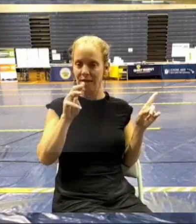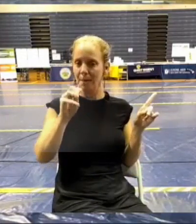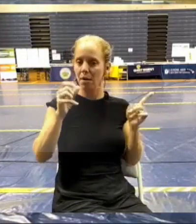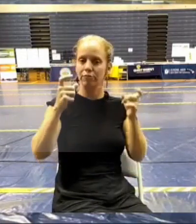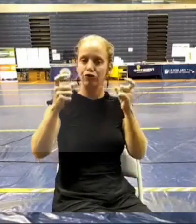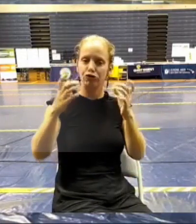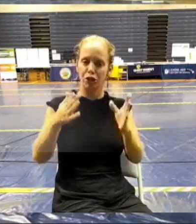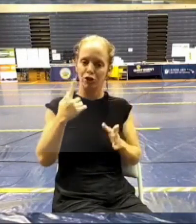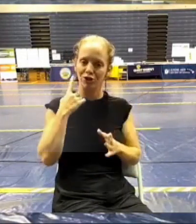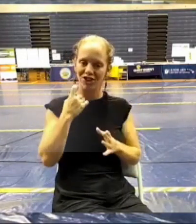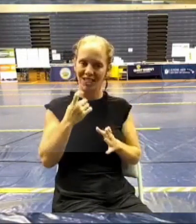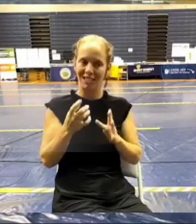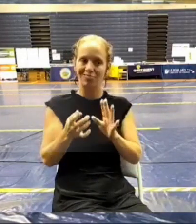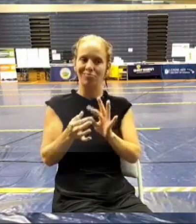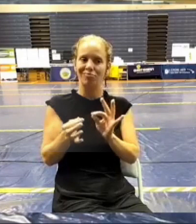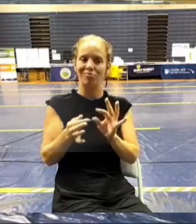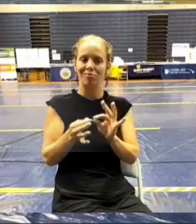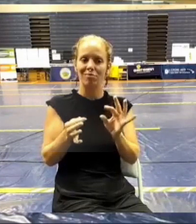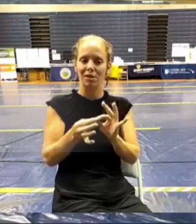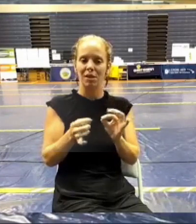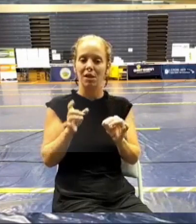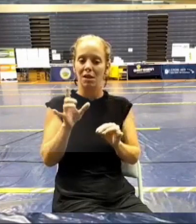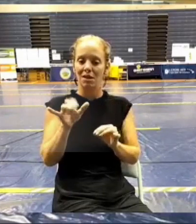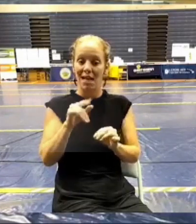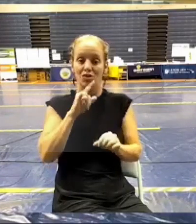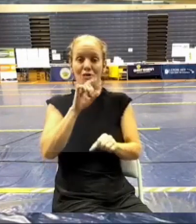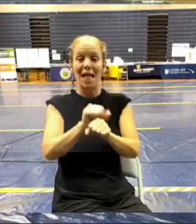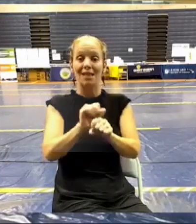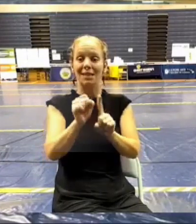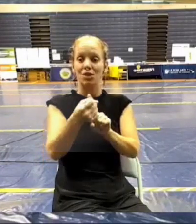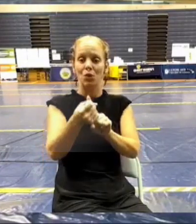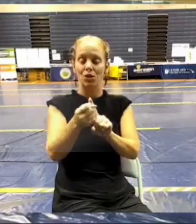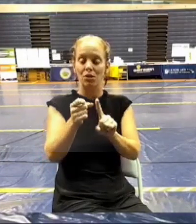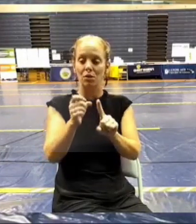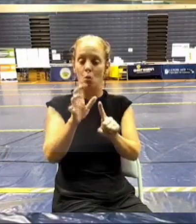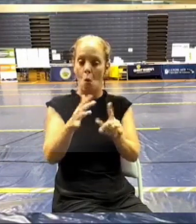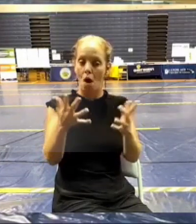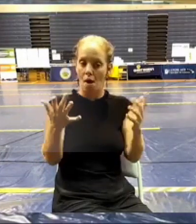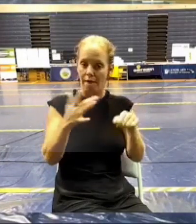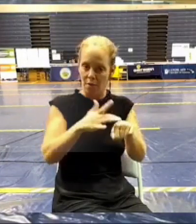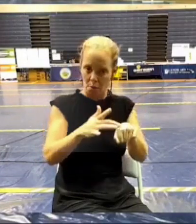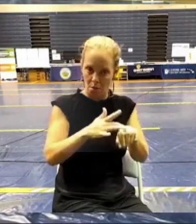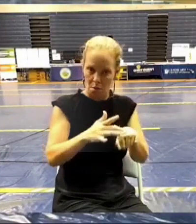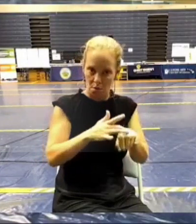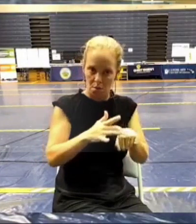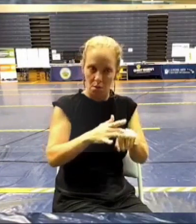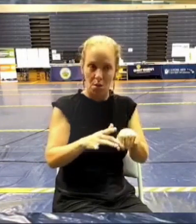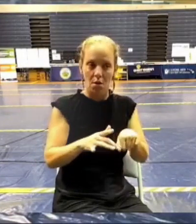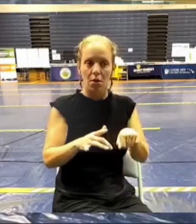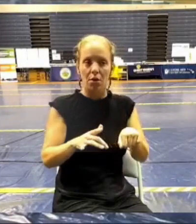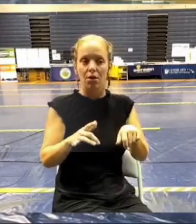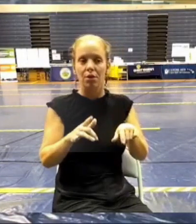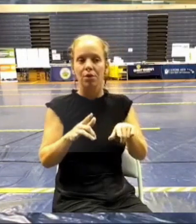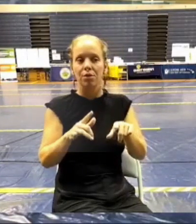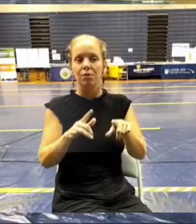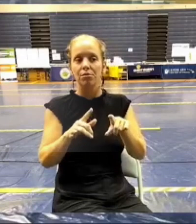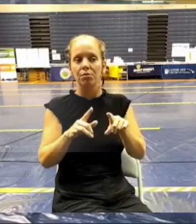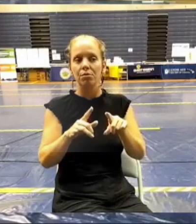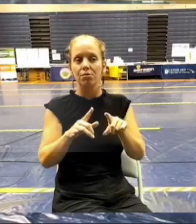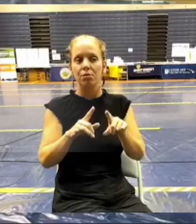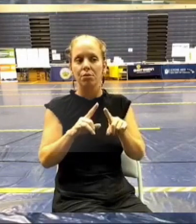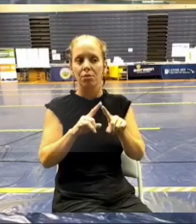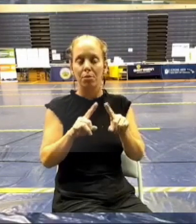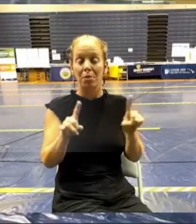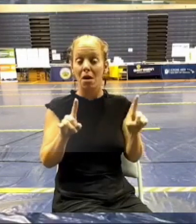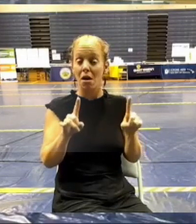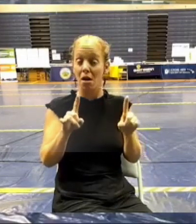is the reality of what units are available. However, I would ask you to work with